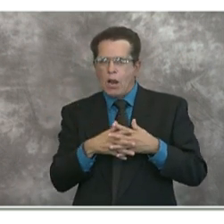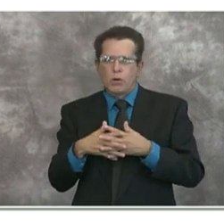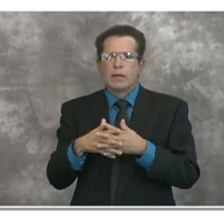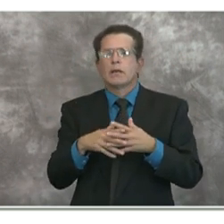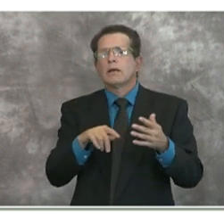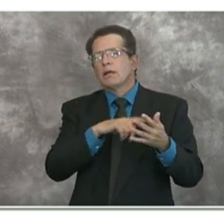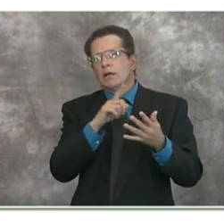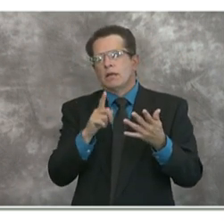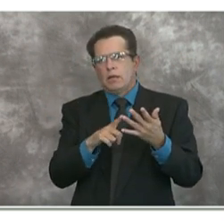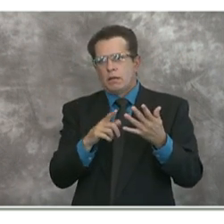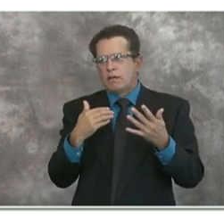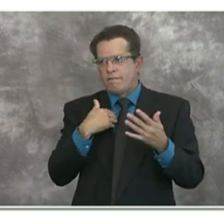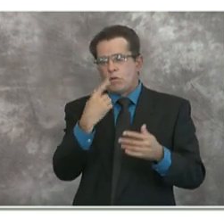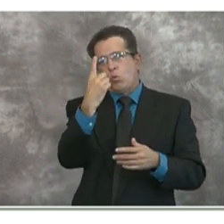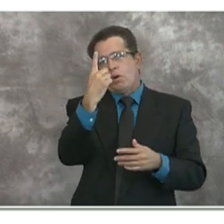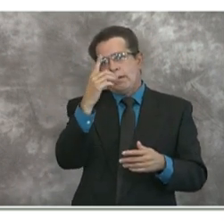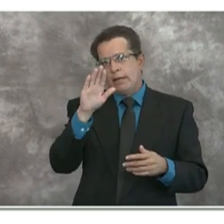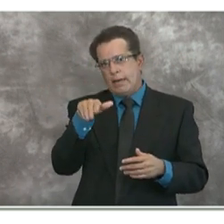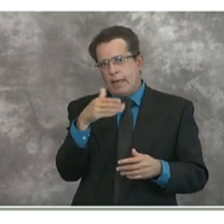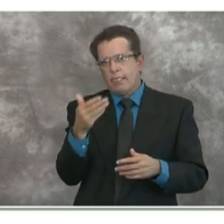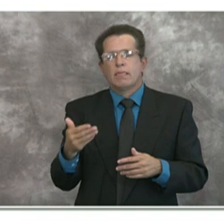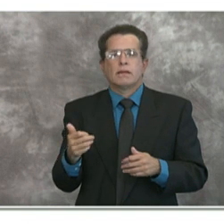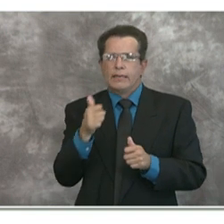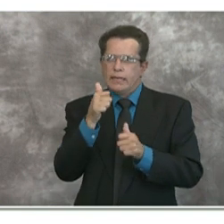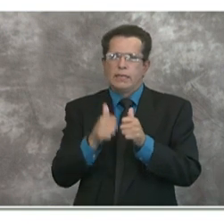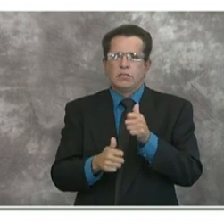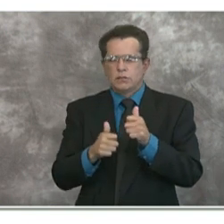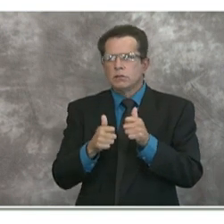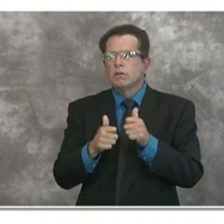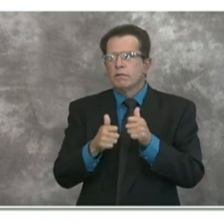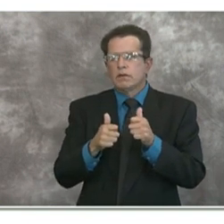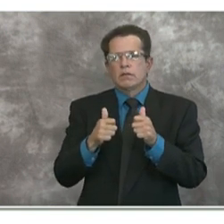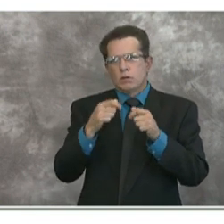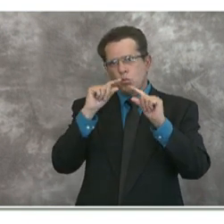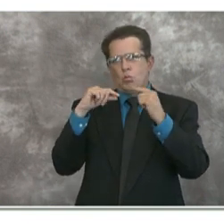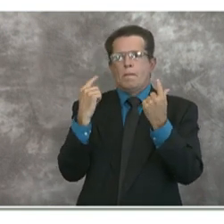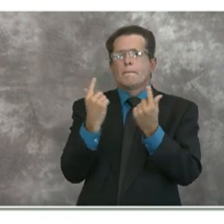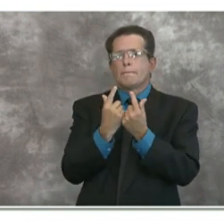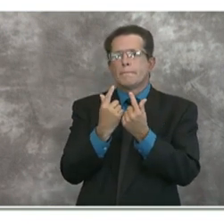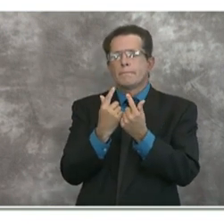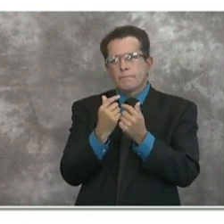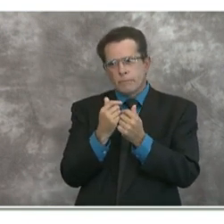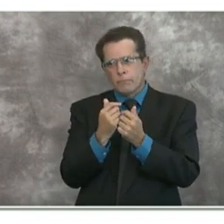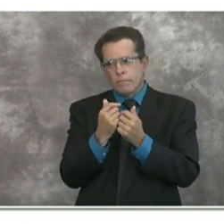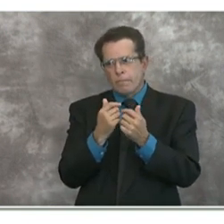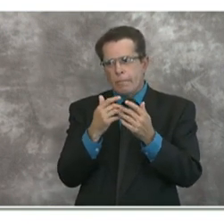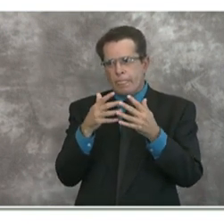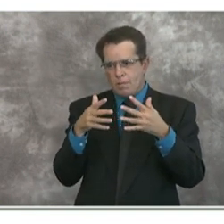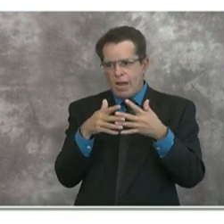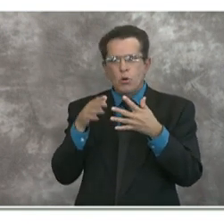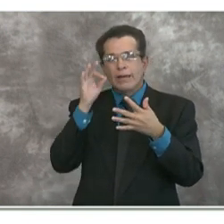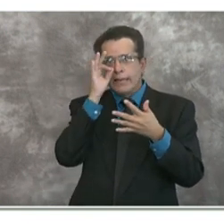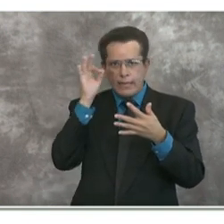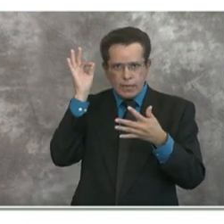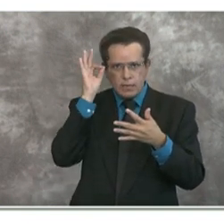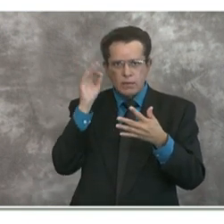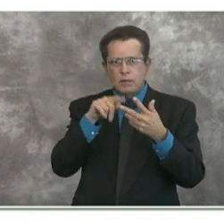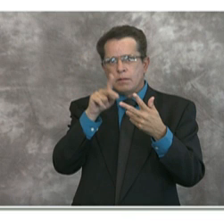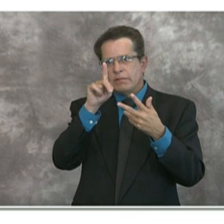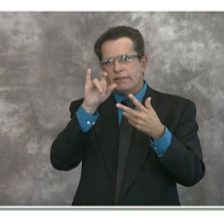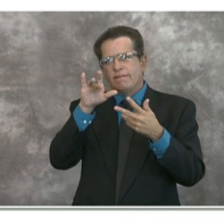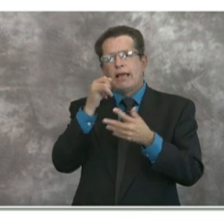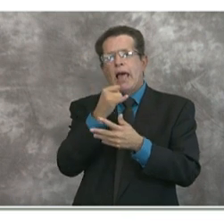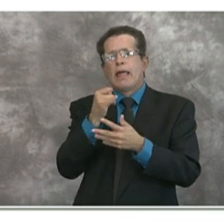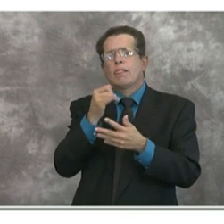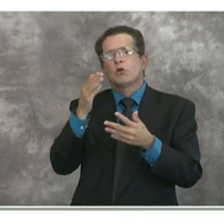have 1 death in each of the groups, American Indian, Pacific